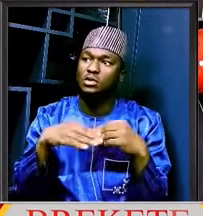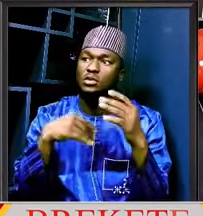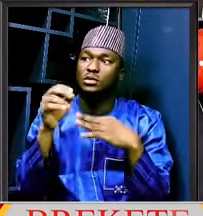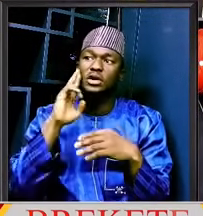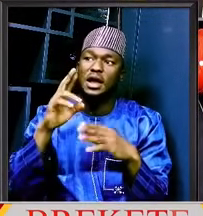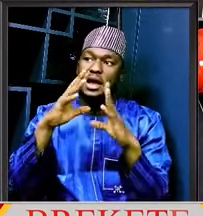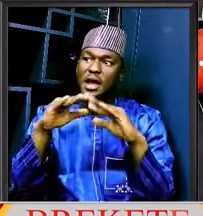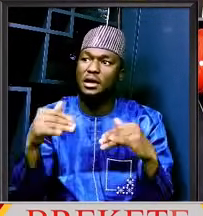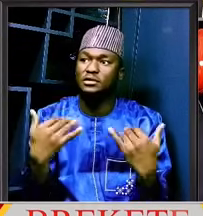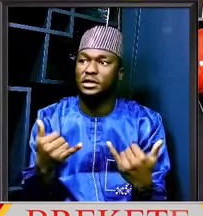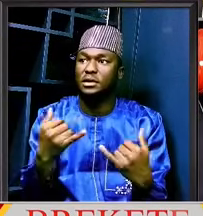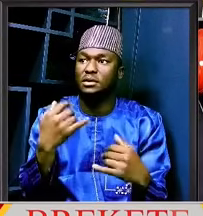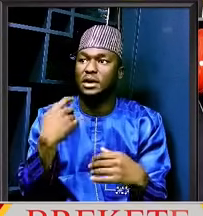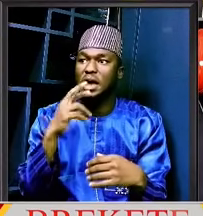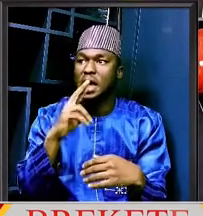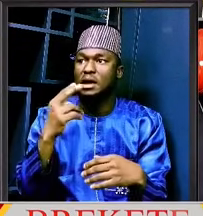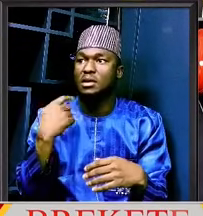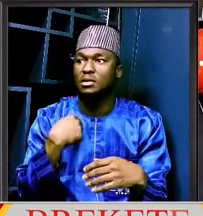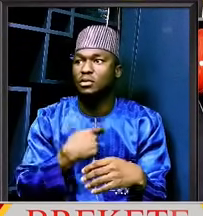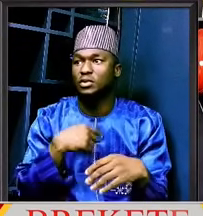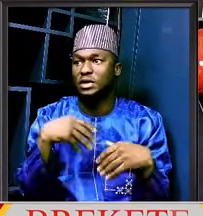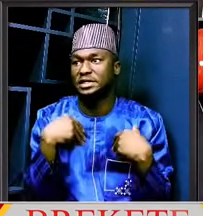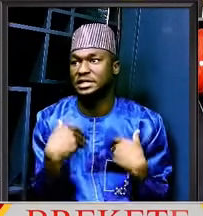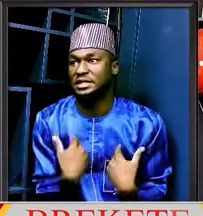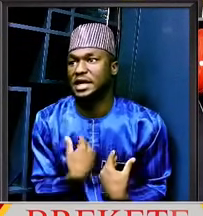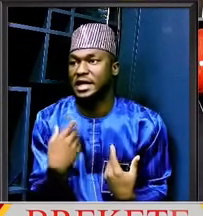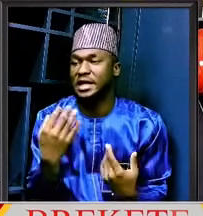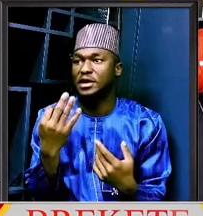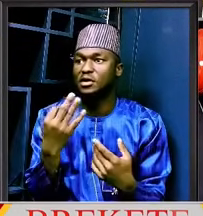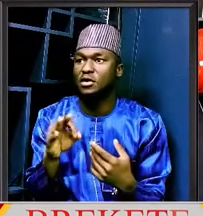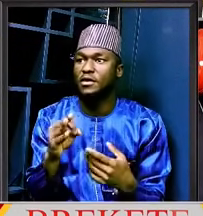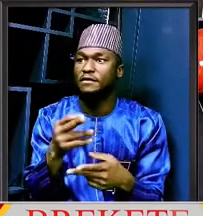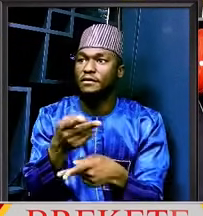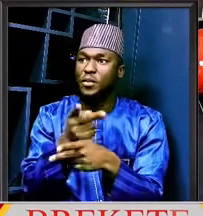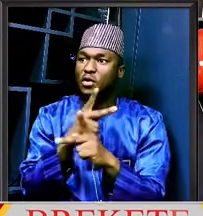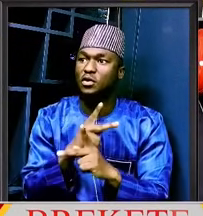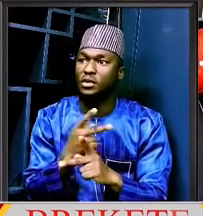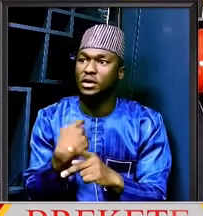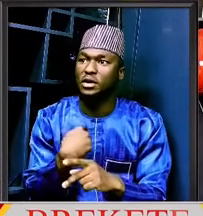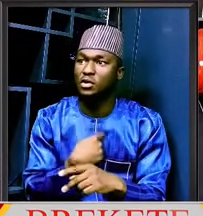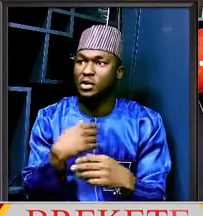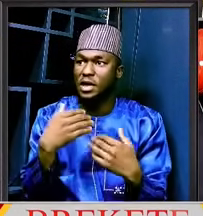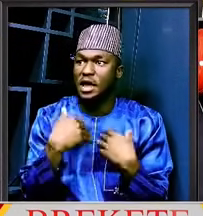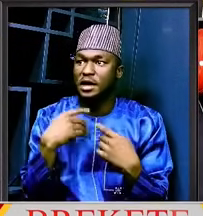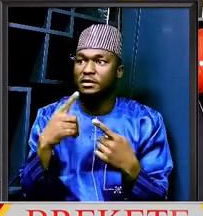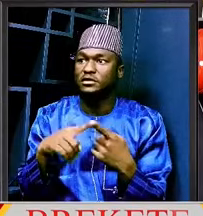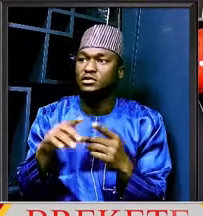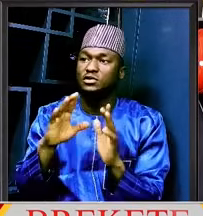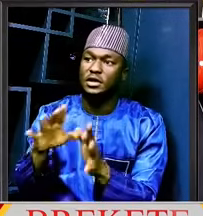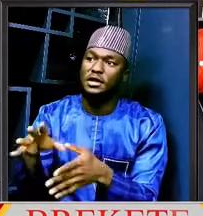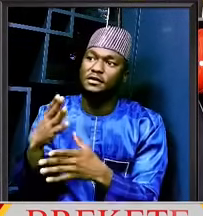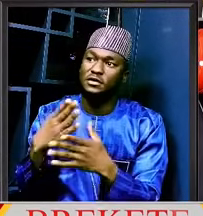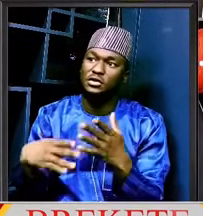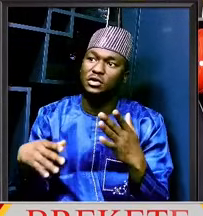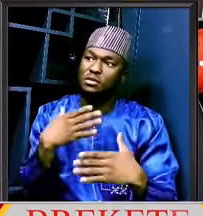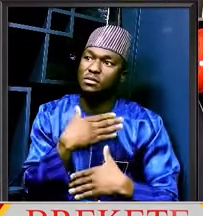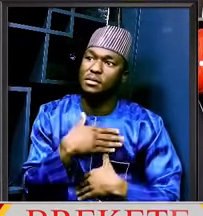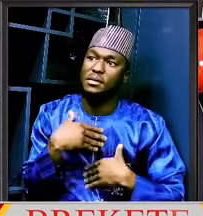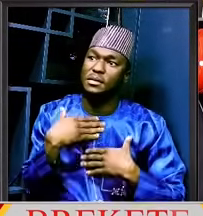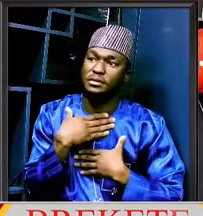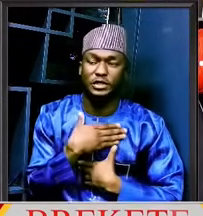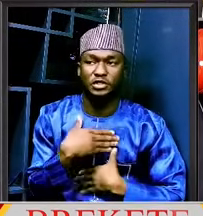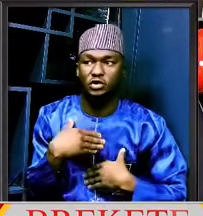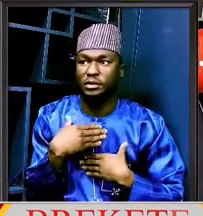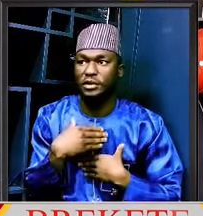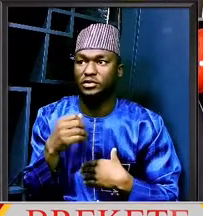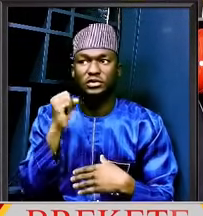now. Are we tired of staying in the rented apartment? She said, yes, okay, we have to deny ourselves of some pleasures. There are certain things she will not be